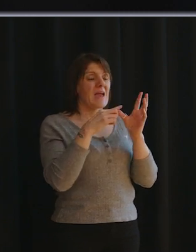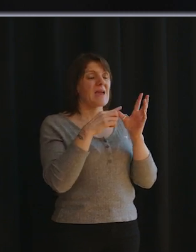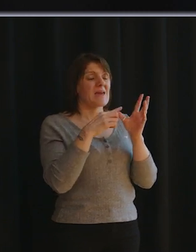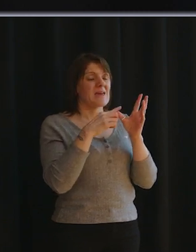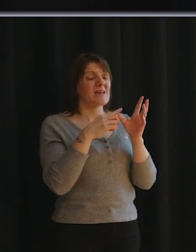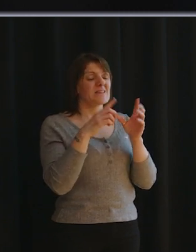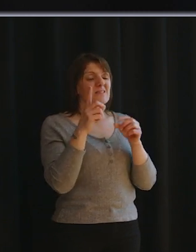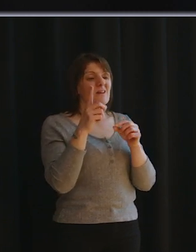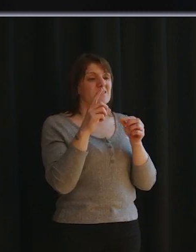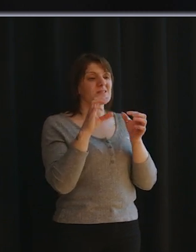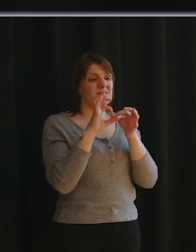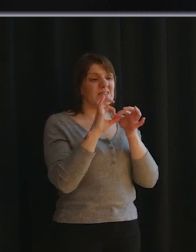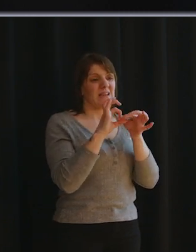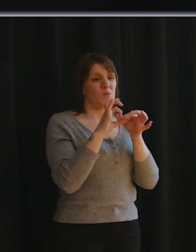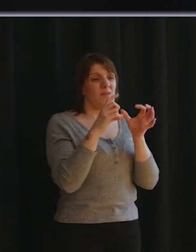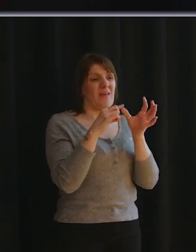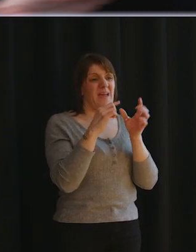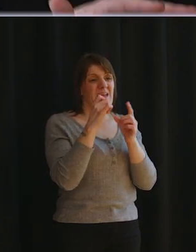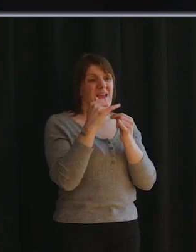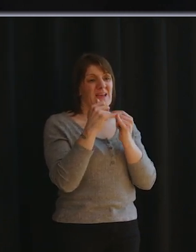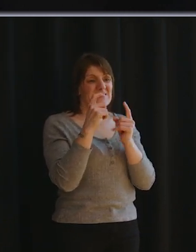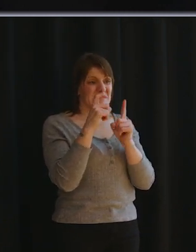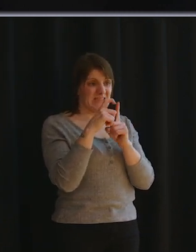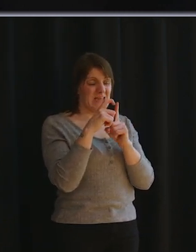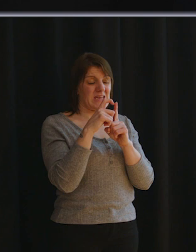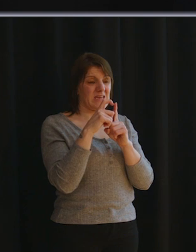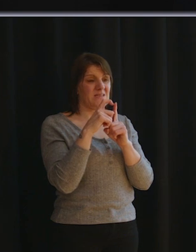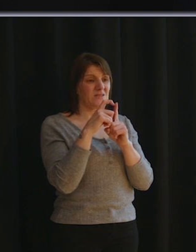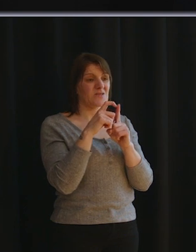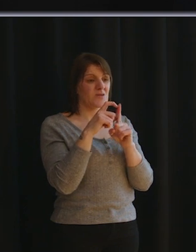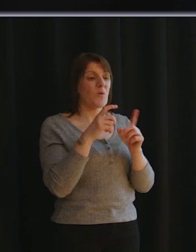of ASD. Okay, that's at the moment. So,